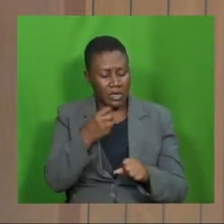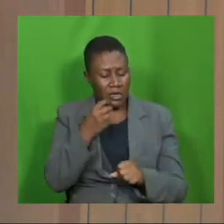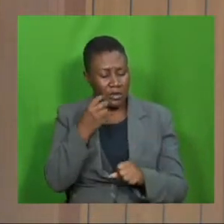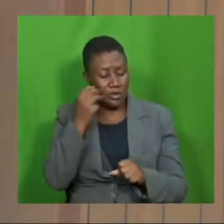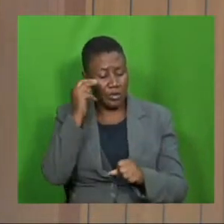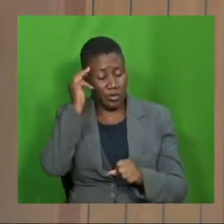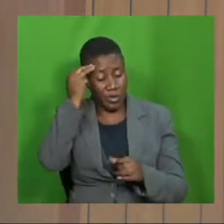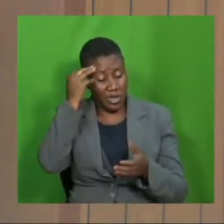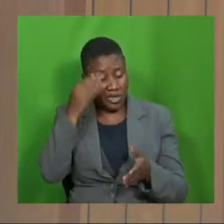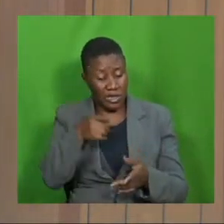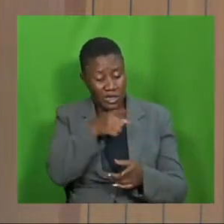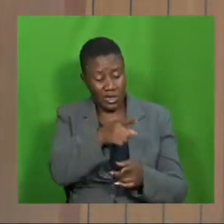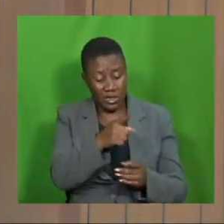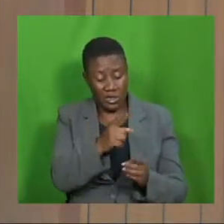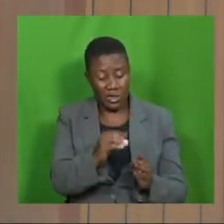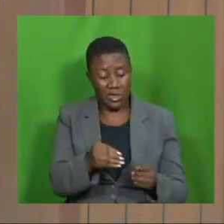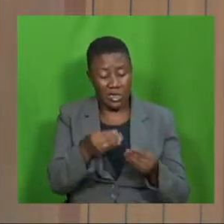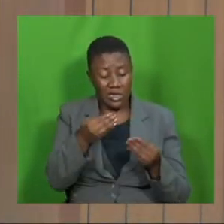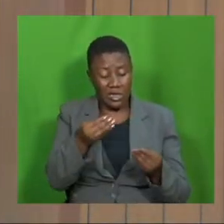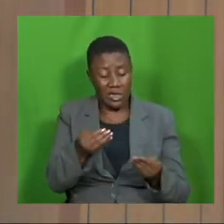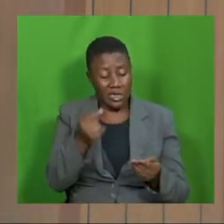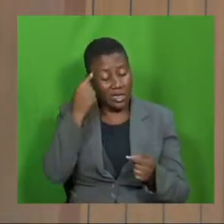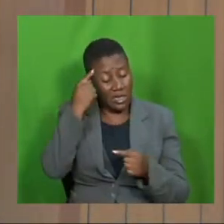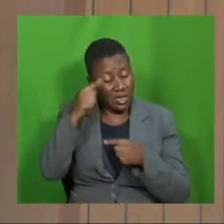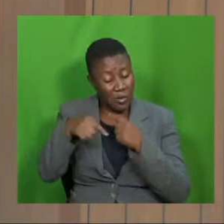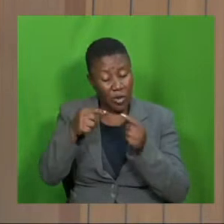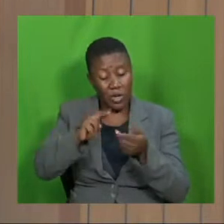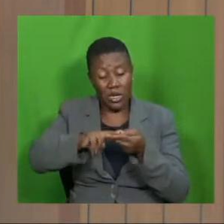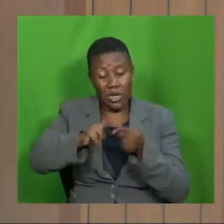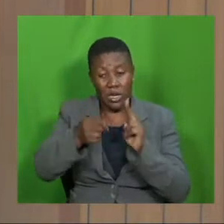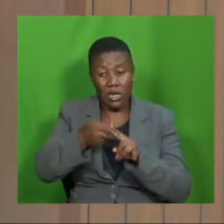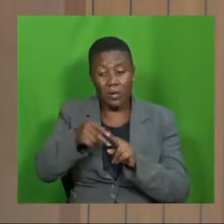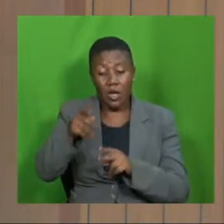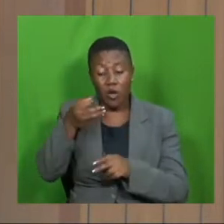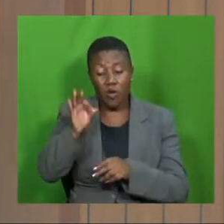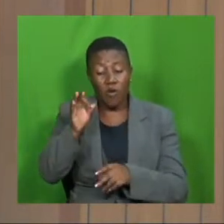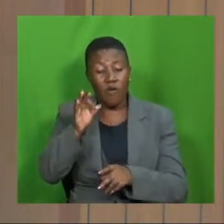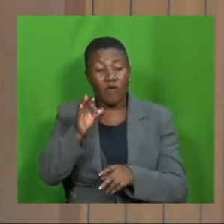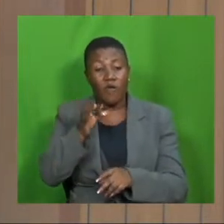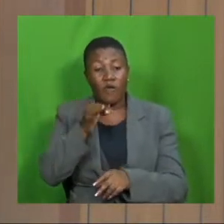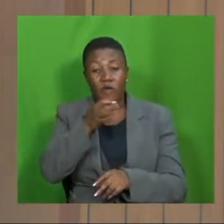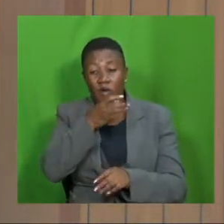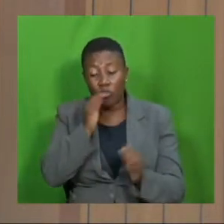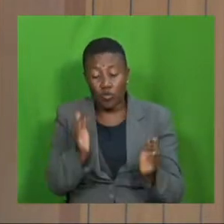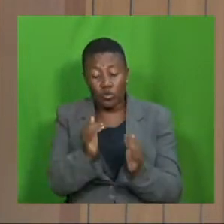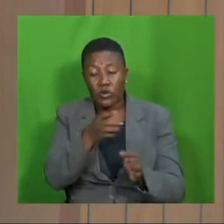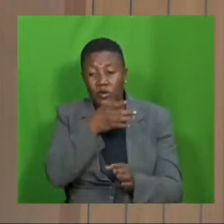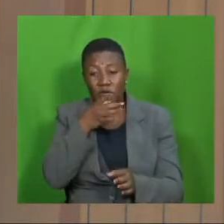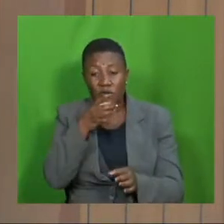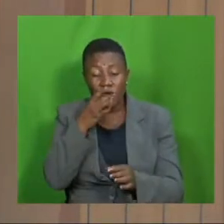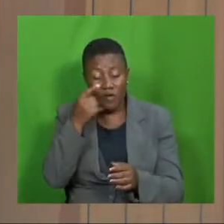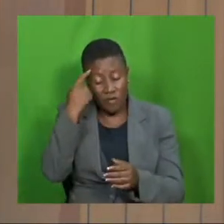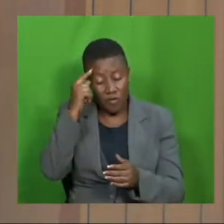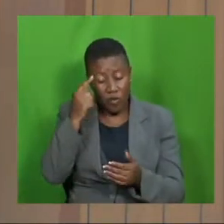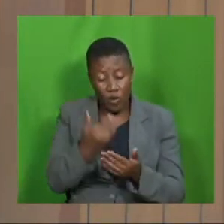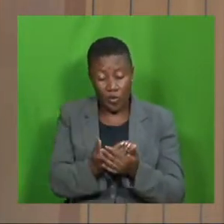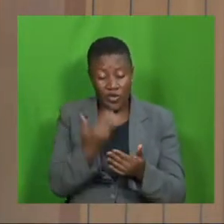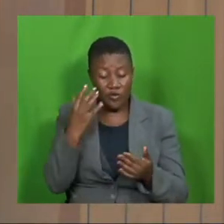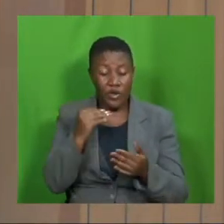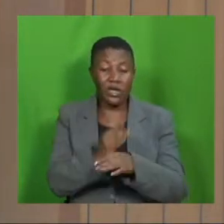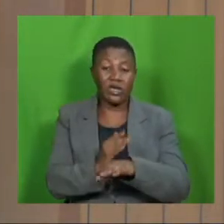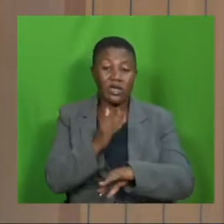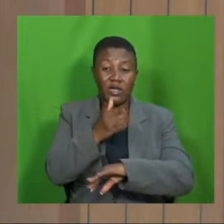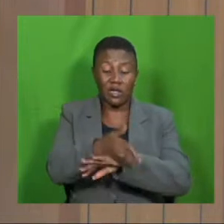the numbers in Tema Fishing Harbour before, during and after the close season, the